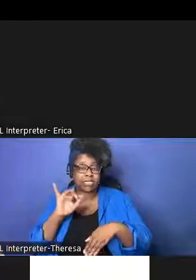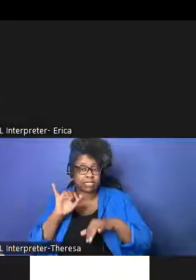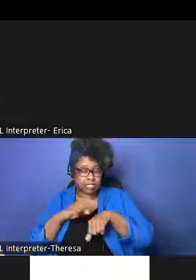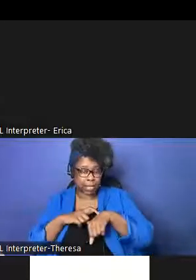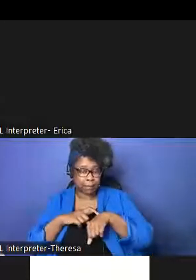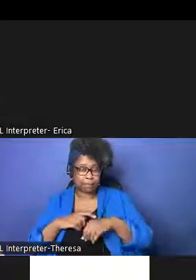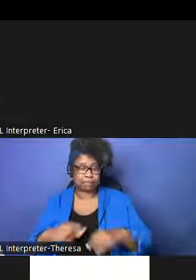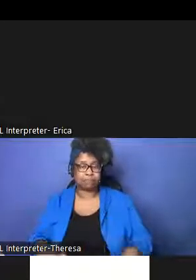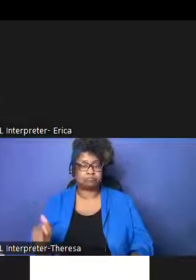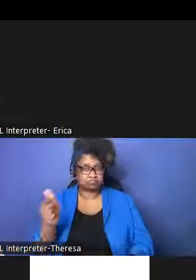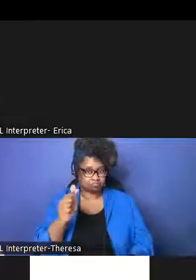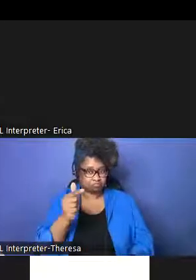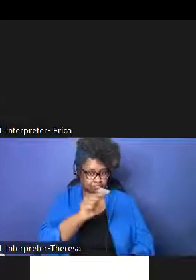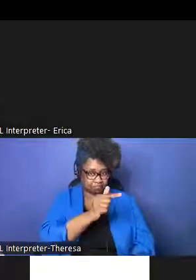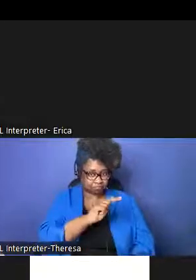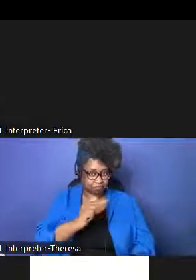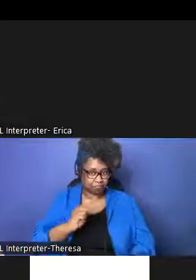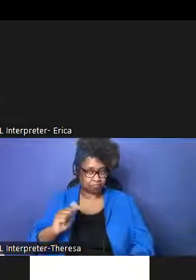speaks at a time.